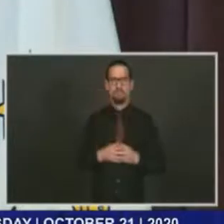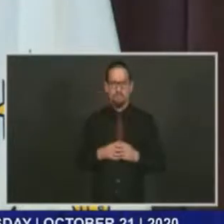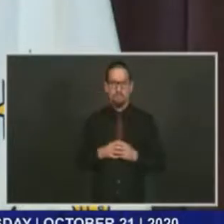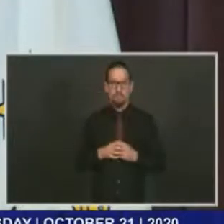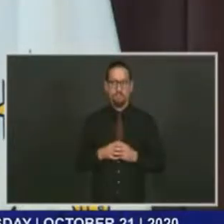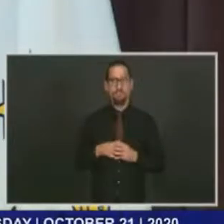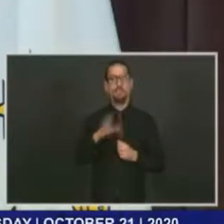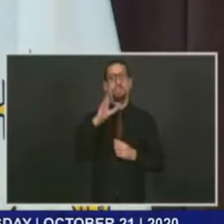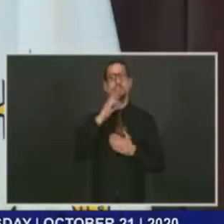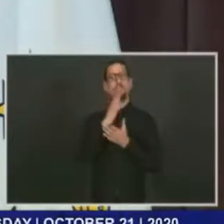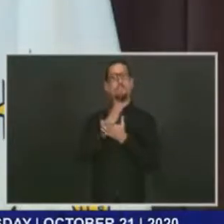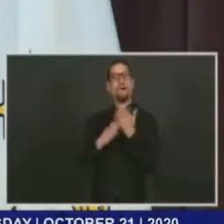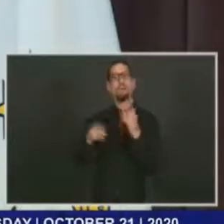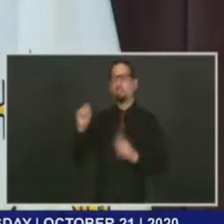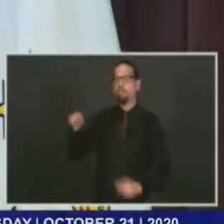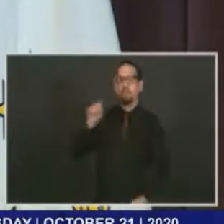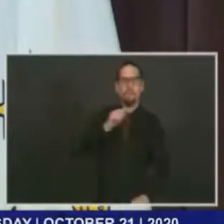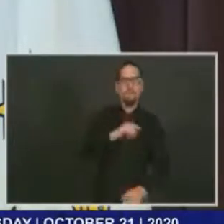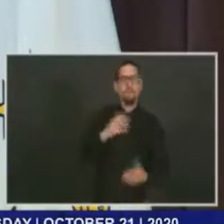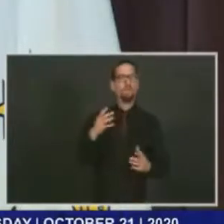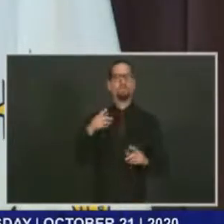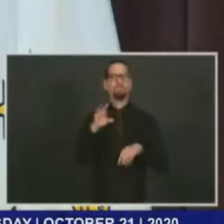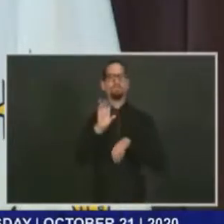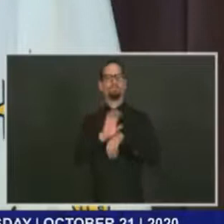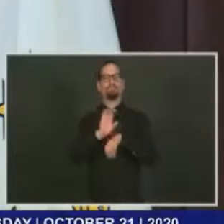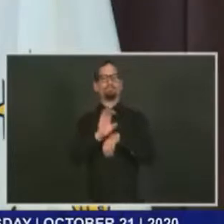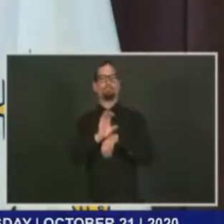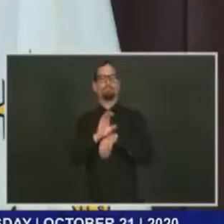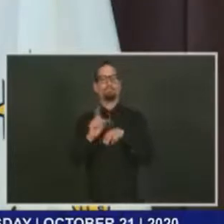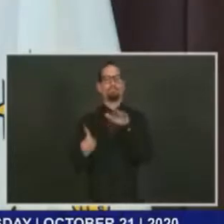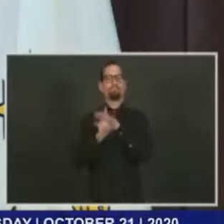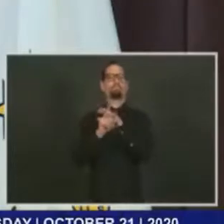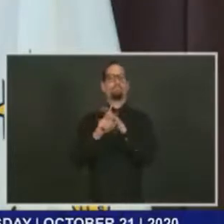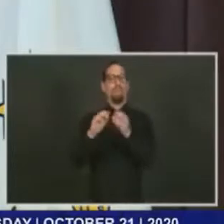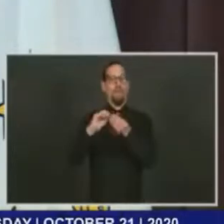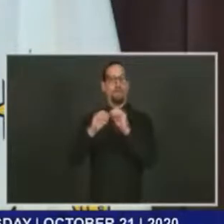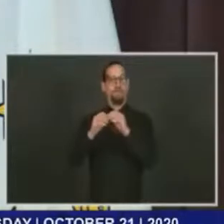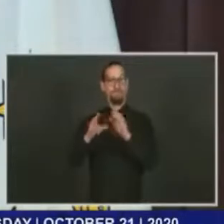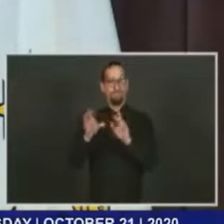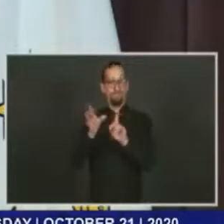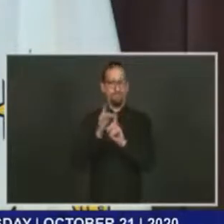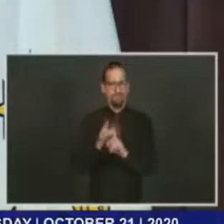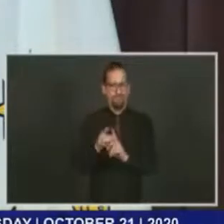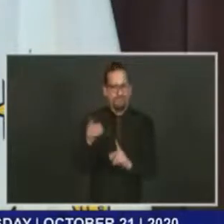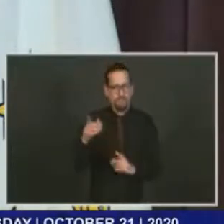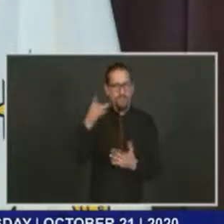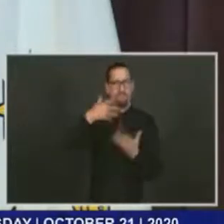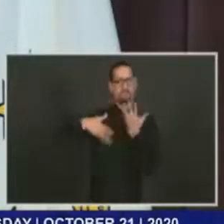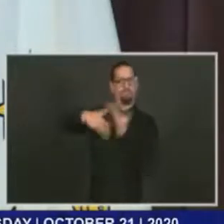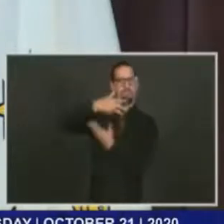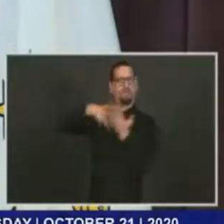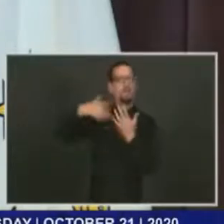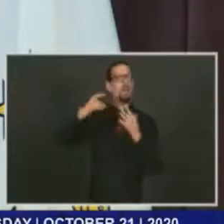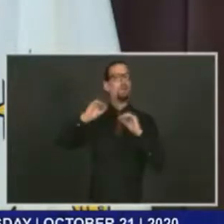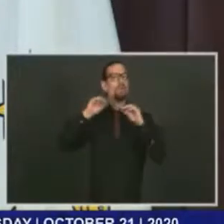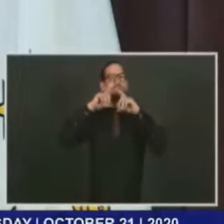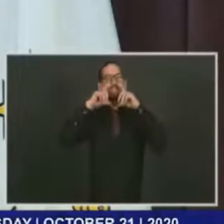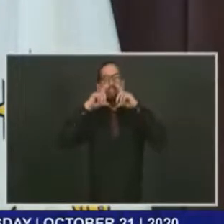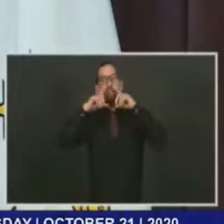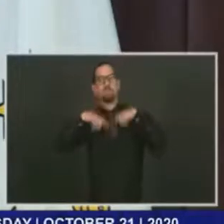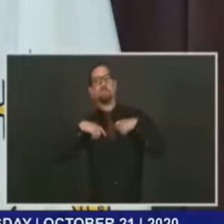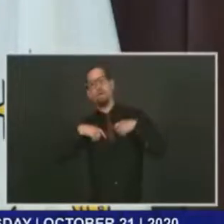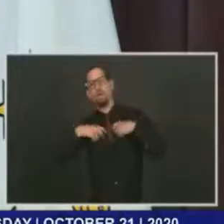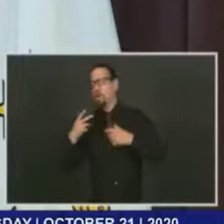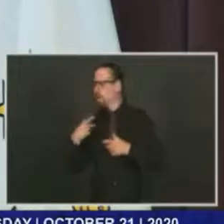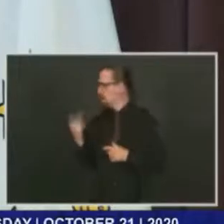with religious gatherings. Also, where socializing is occurring. People's guards are down, you're with people you feel comfortable